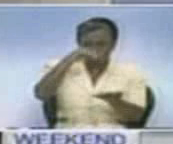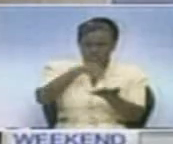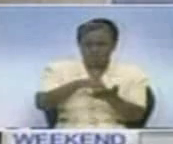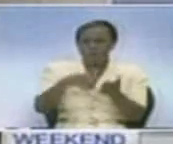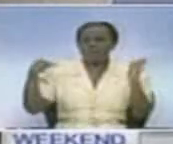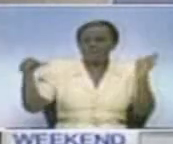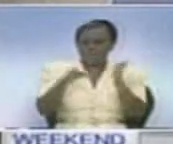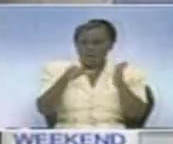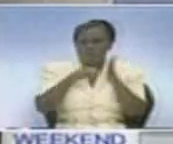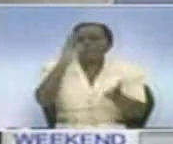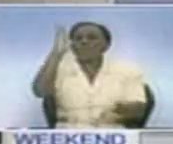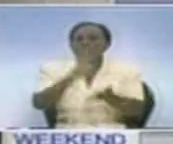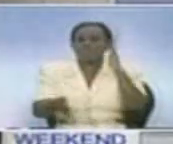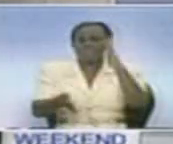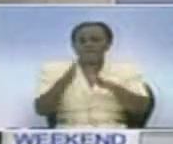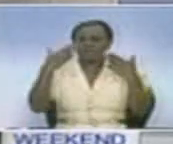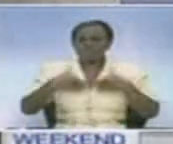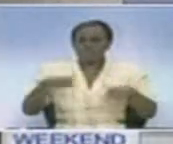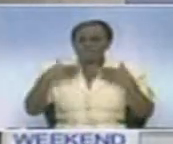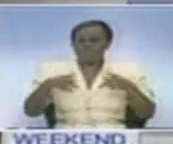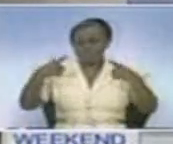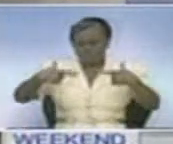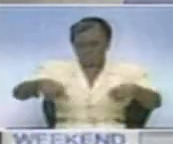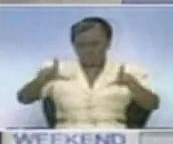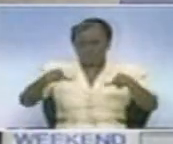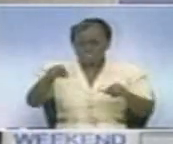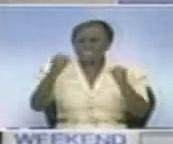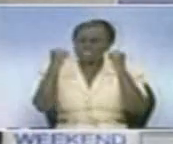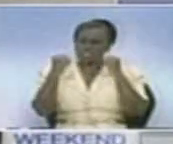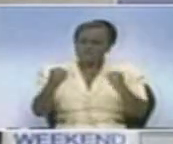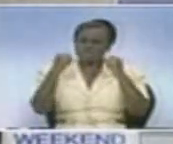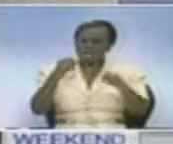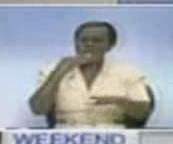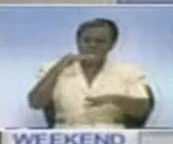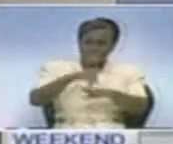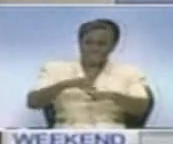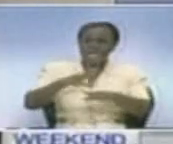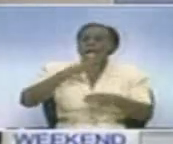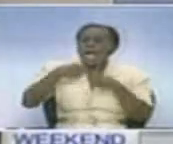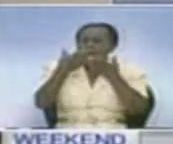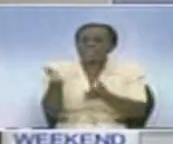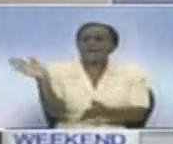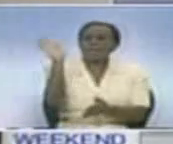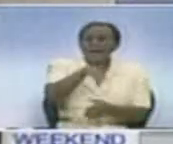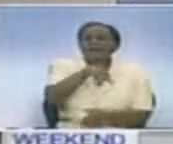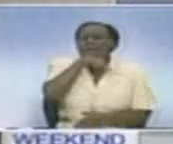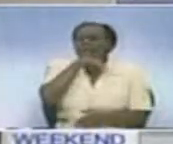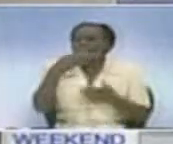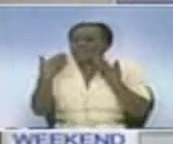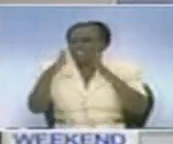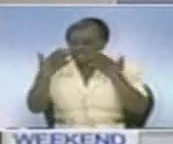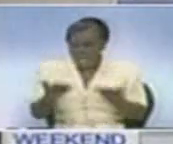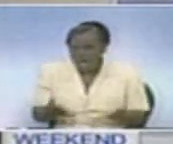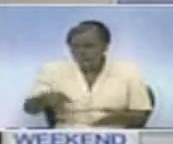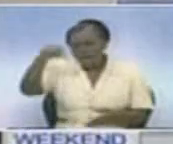discourse without the people's permission. It's a strongly worded letter in response to Raila's continuing and concluding that the government is